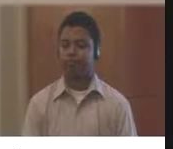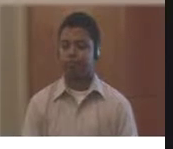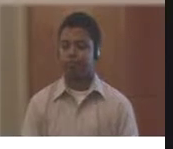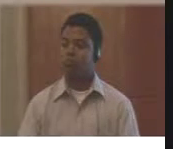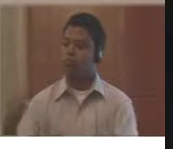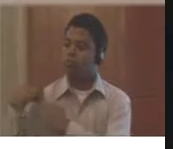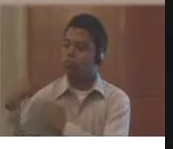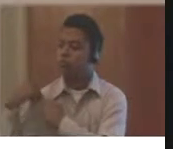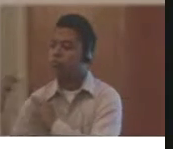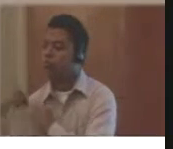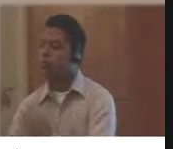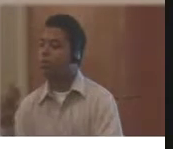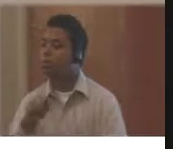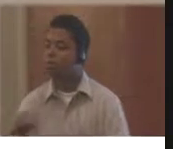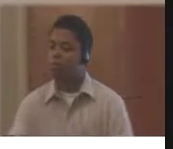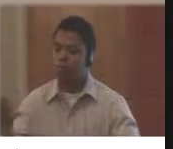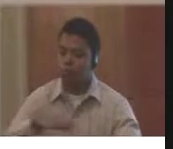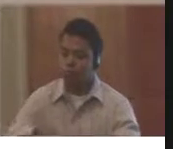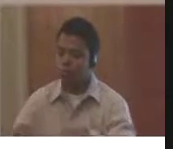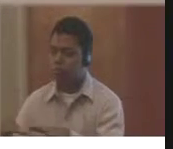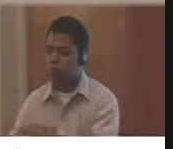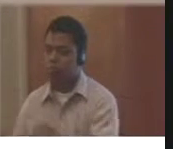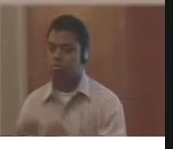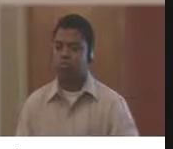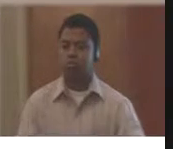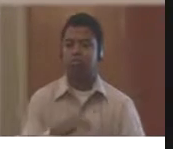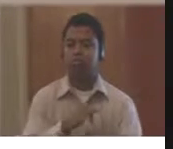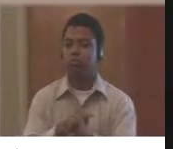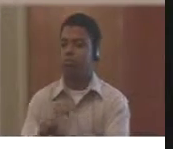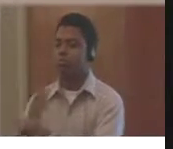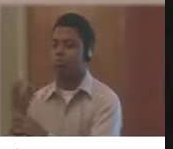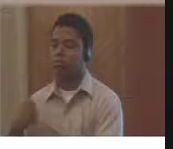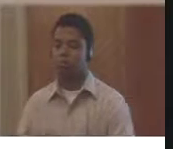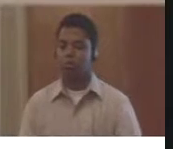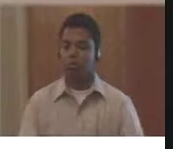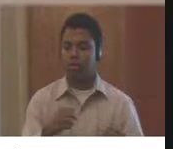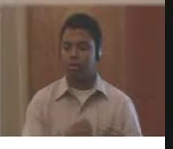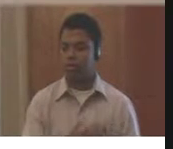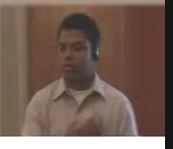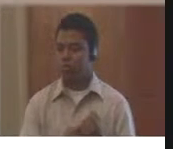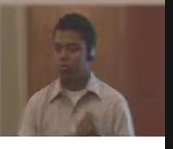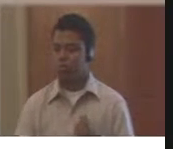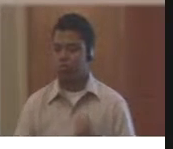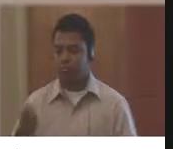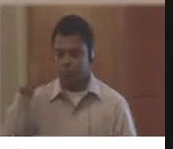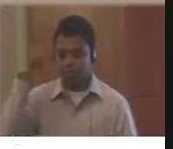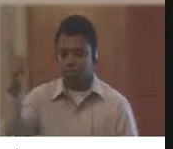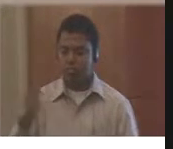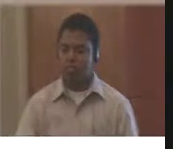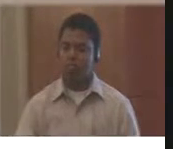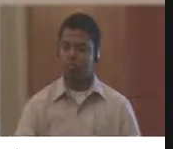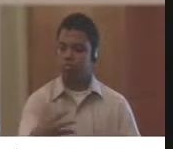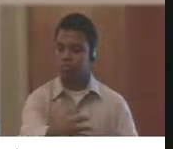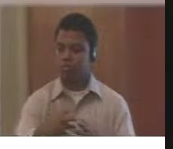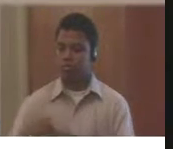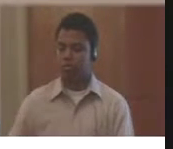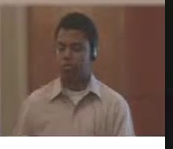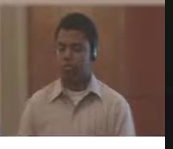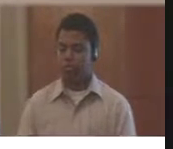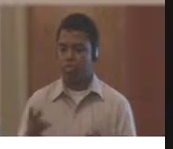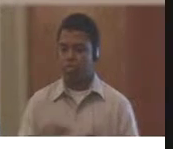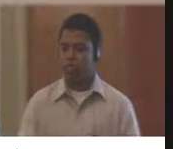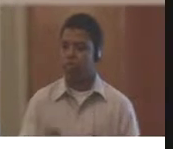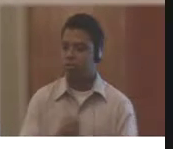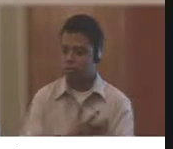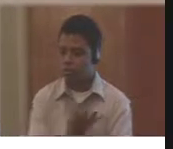Define the roles, responsibilities, resources, and interinstitutional coordination for recovery. States are encouraged to